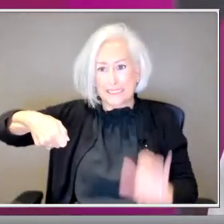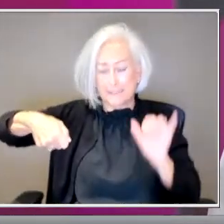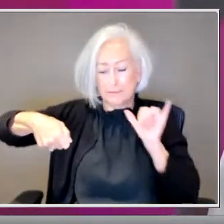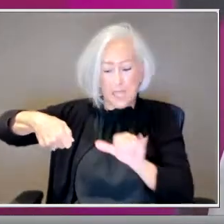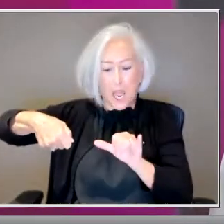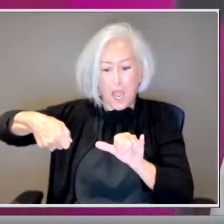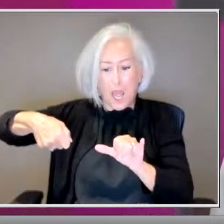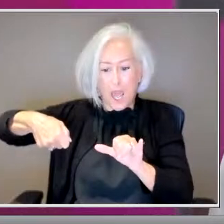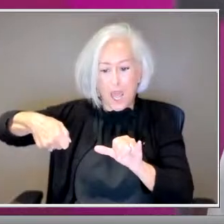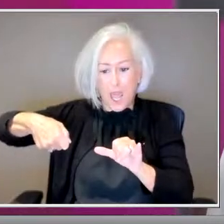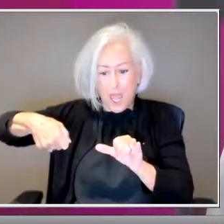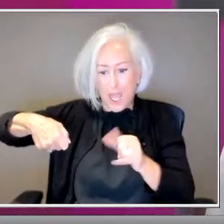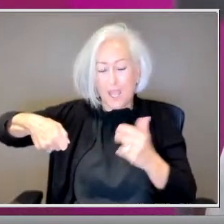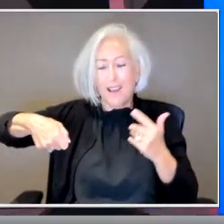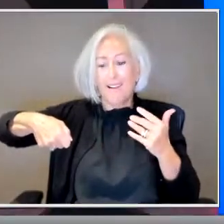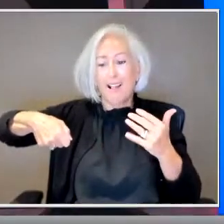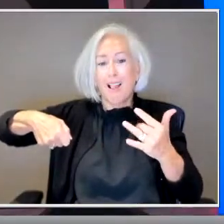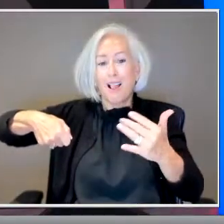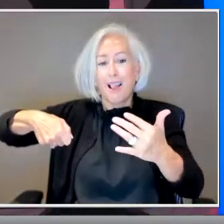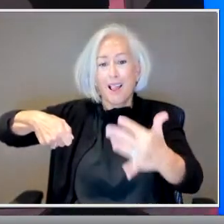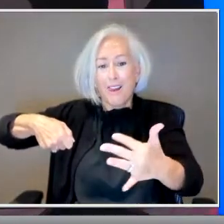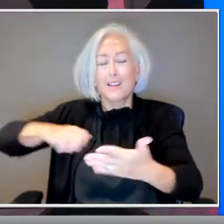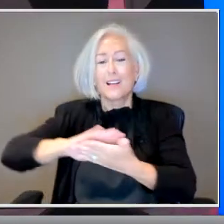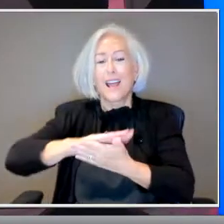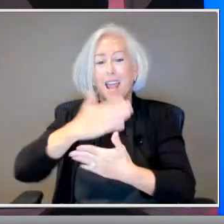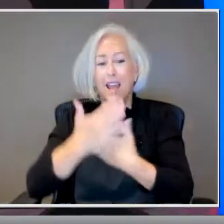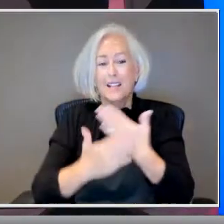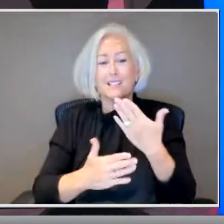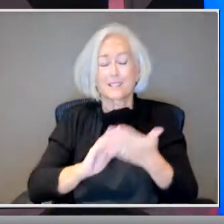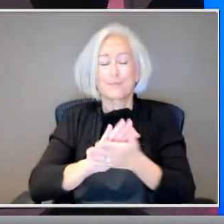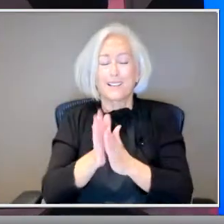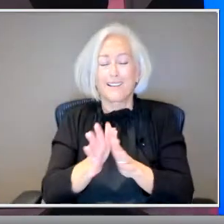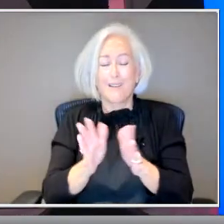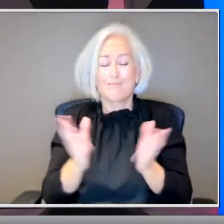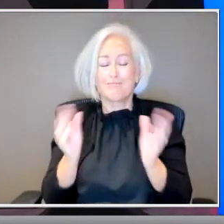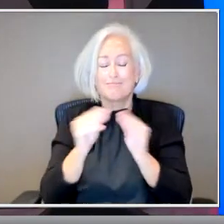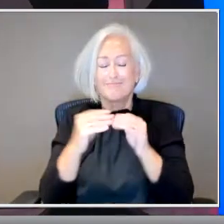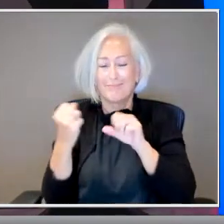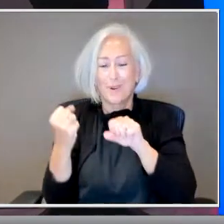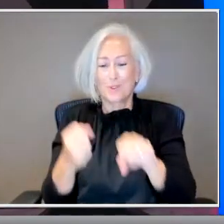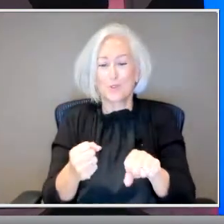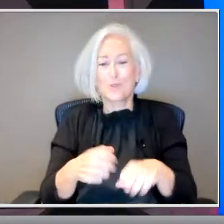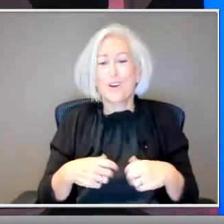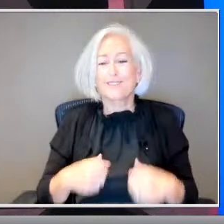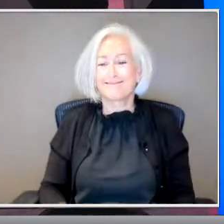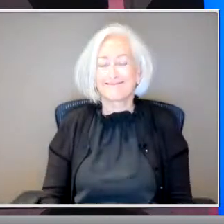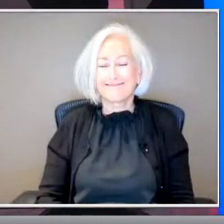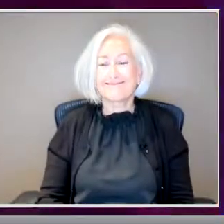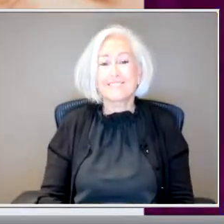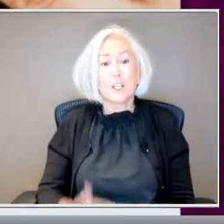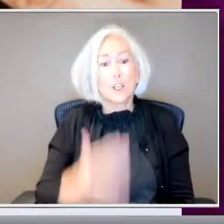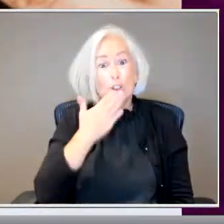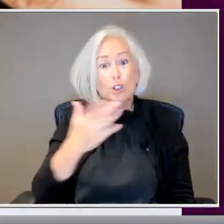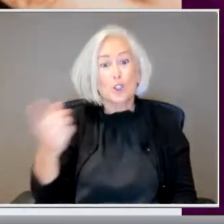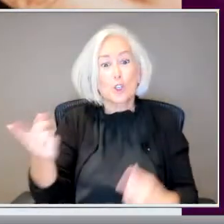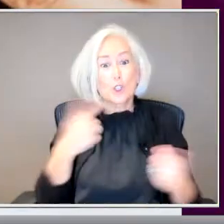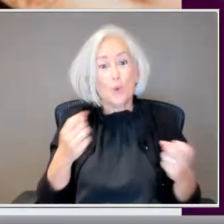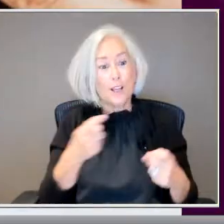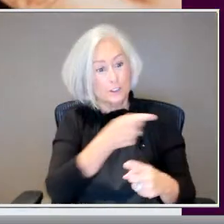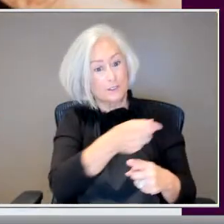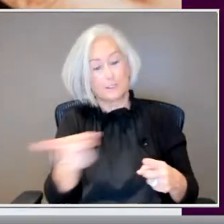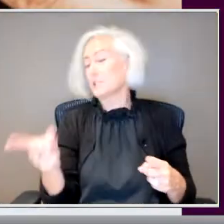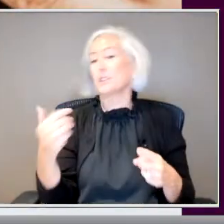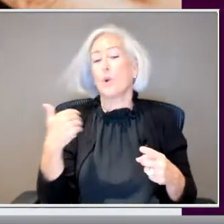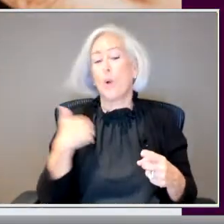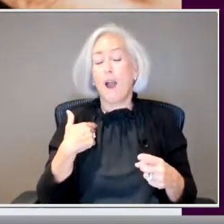do get stronger and more used to it. Used to that. Yeah. That's wild. We already have some great questions that are coming in. If you have a question or you have a